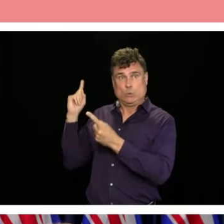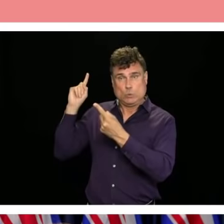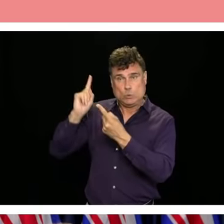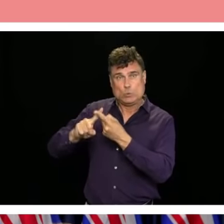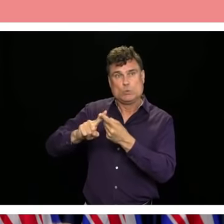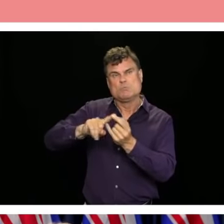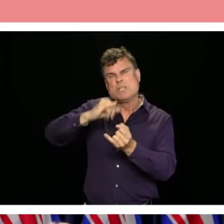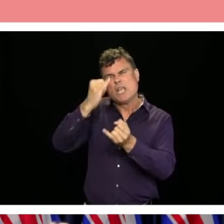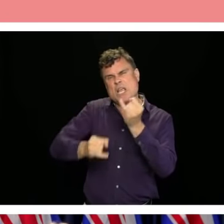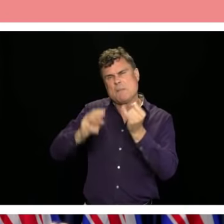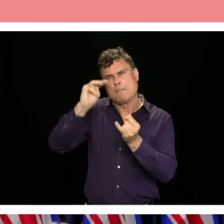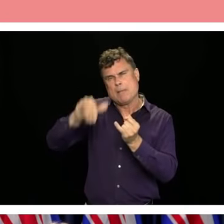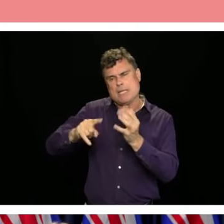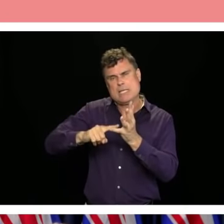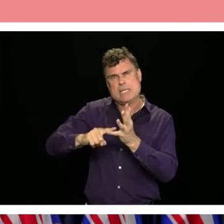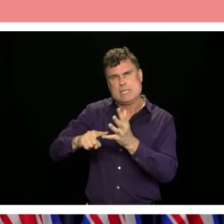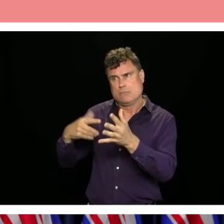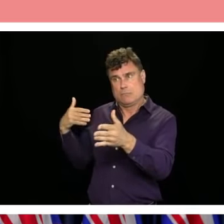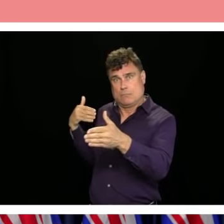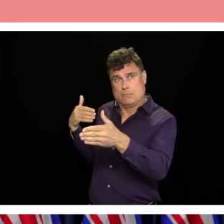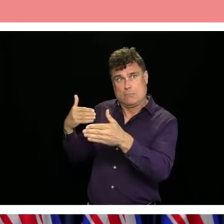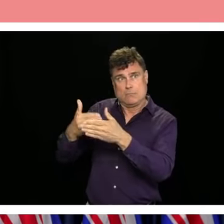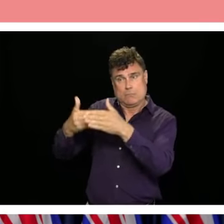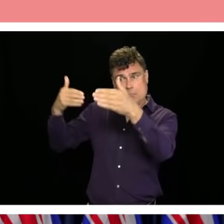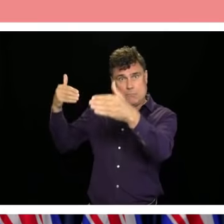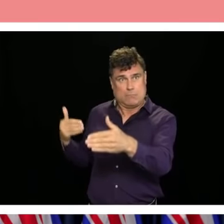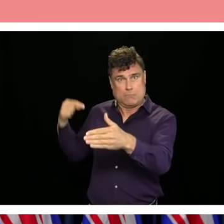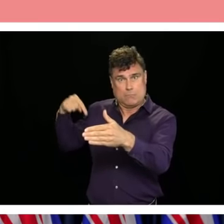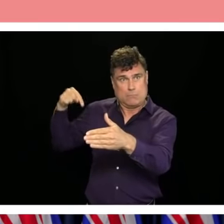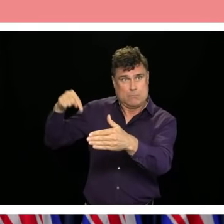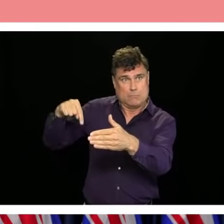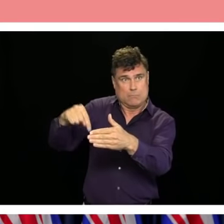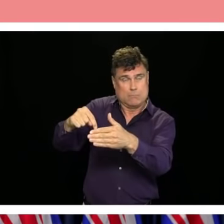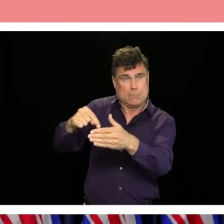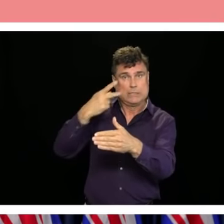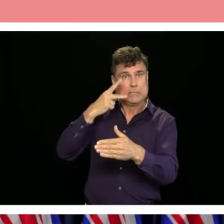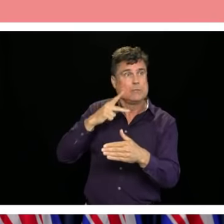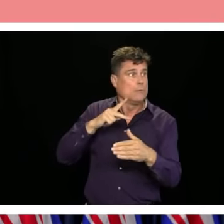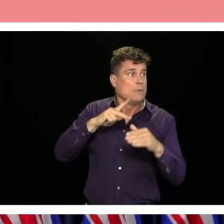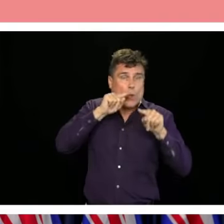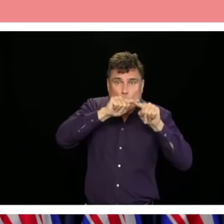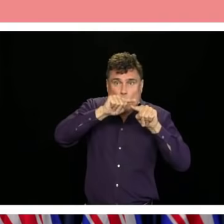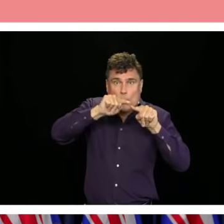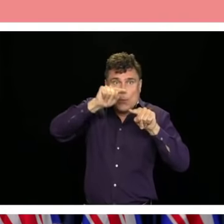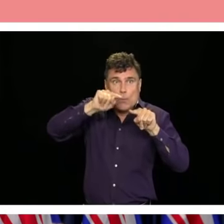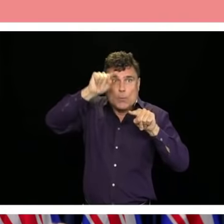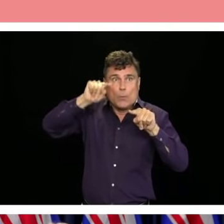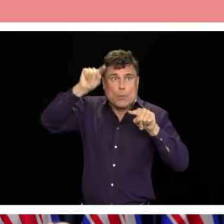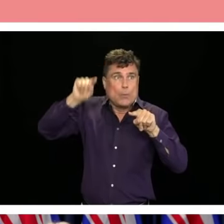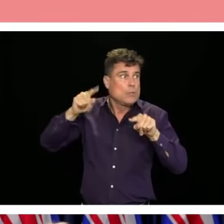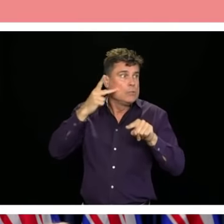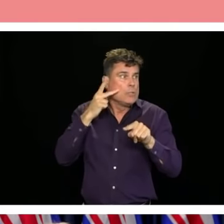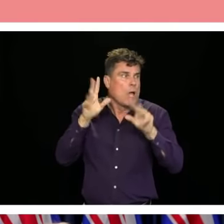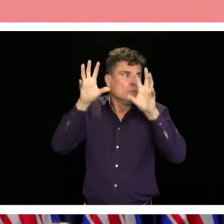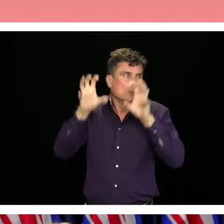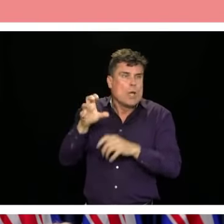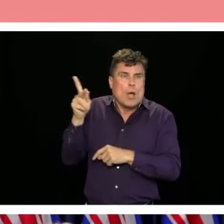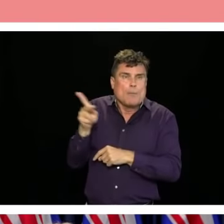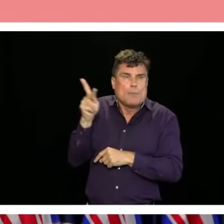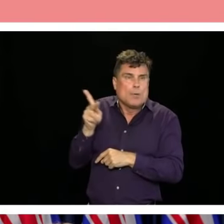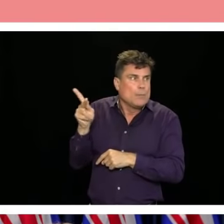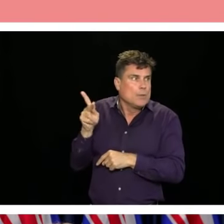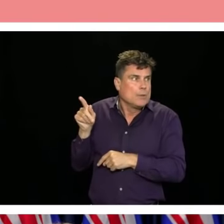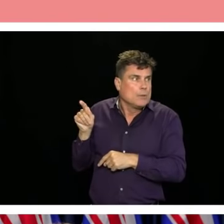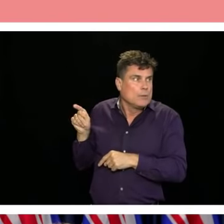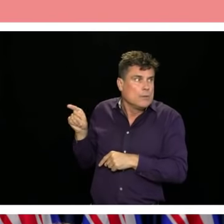slightly different from what we've presented in the past is that we have our epi linked to those purple bars